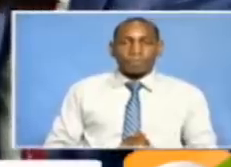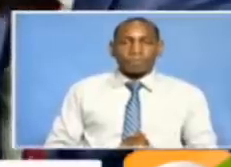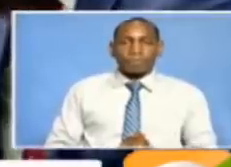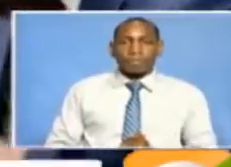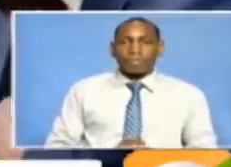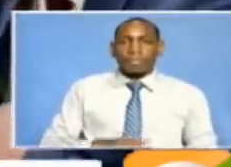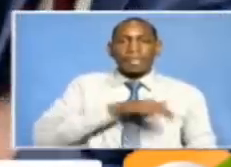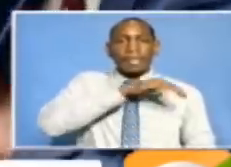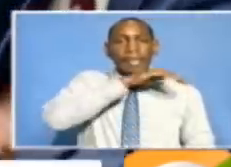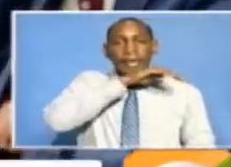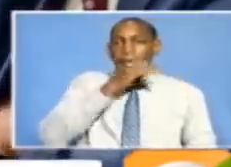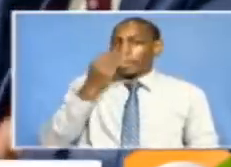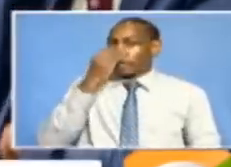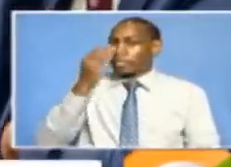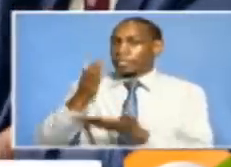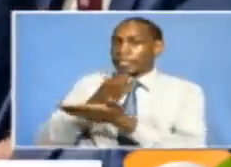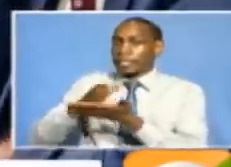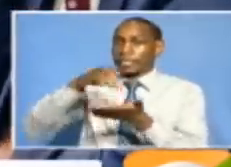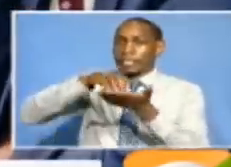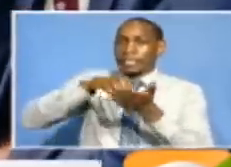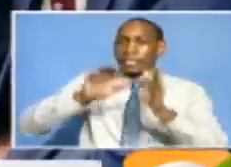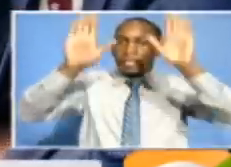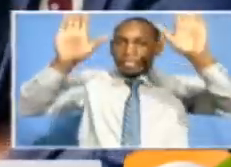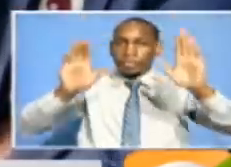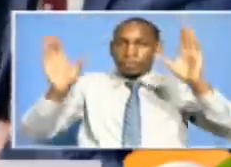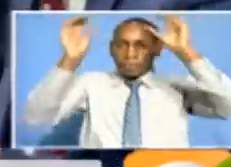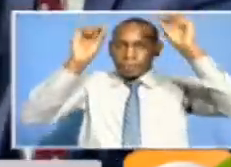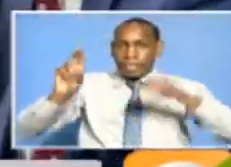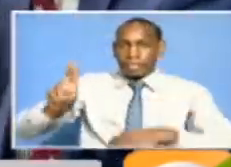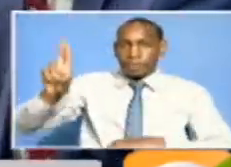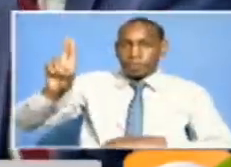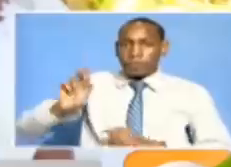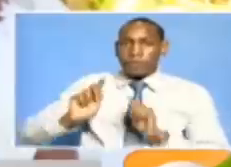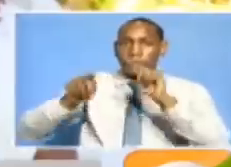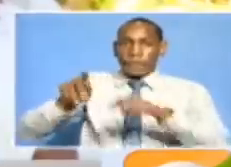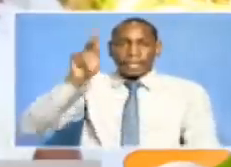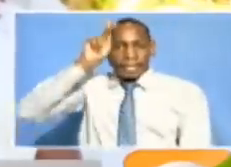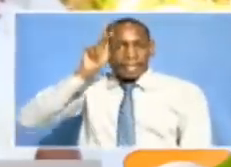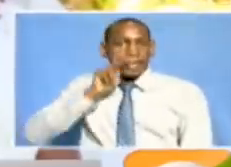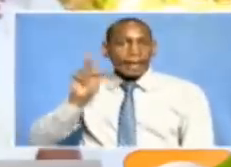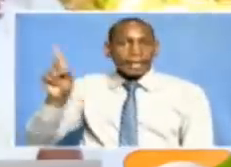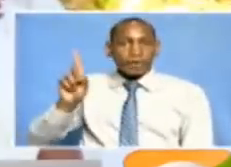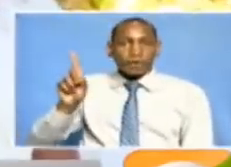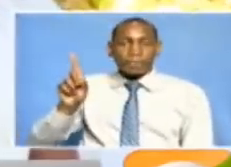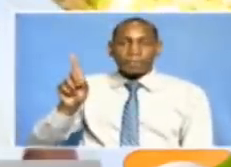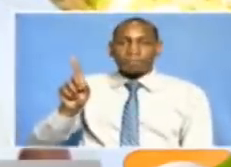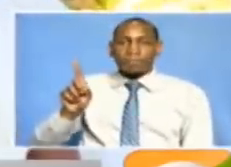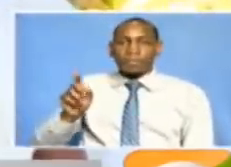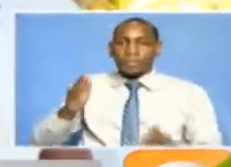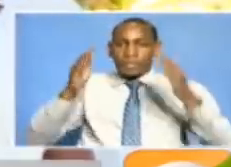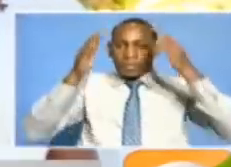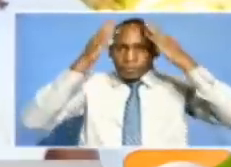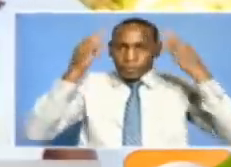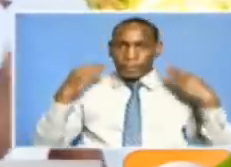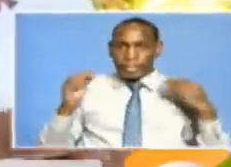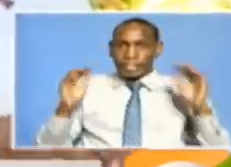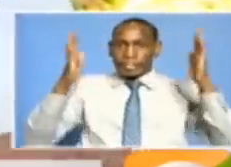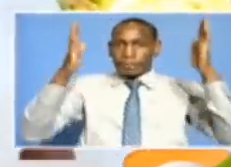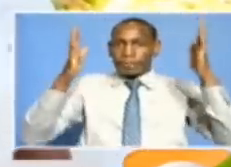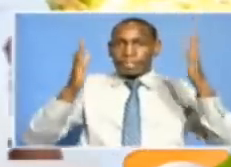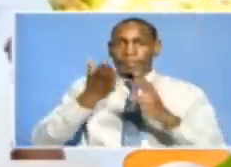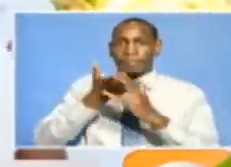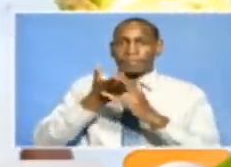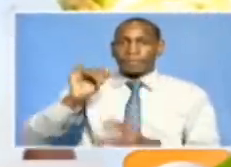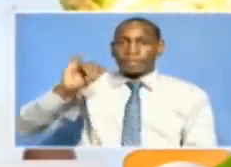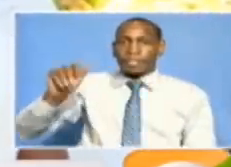While Odinga and Ruto shared a podium in Kisumu, President Kenyatta was in Karen, Nairobi, attending a wedding ceremony between James Bukusi